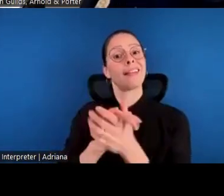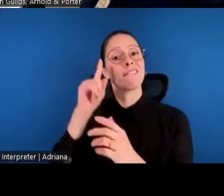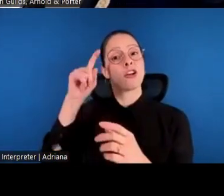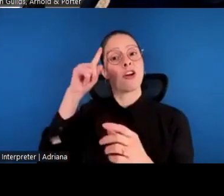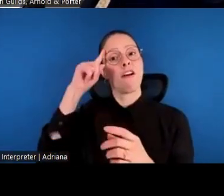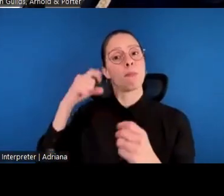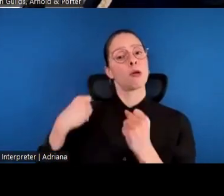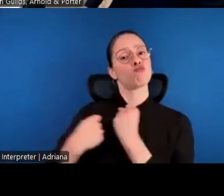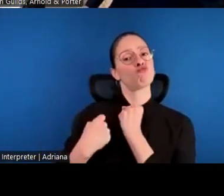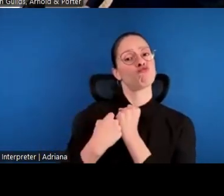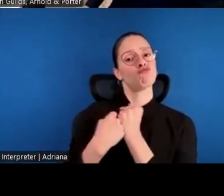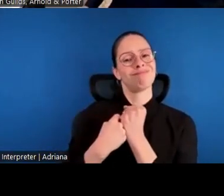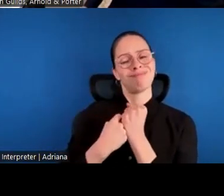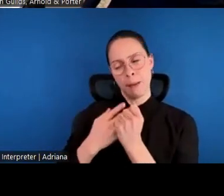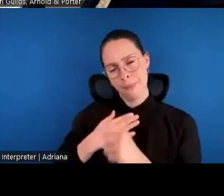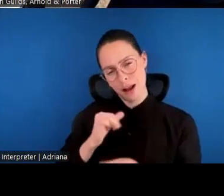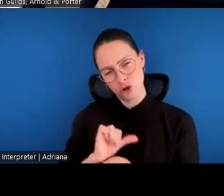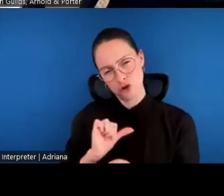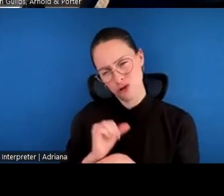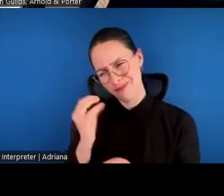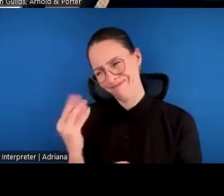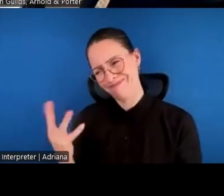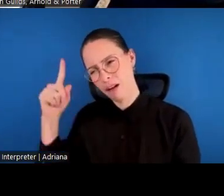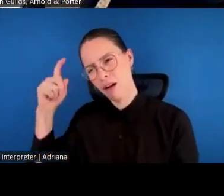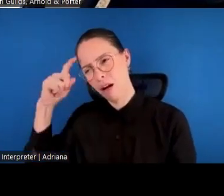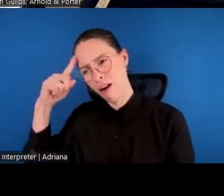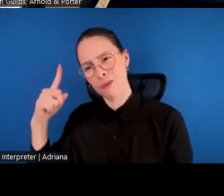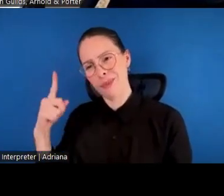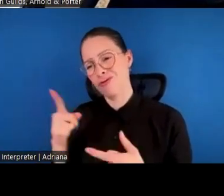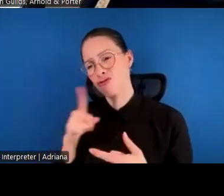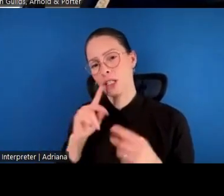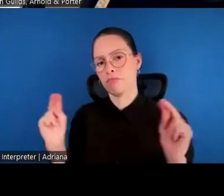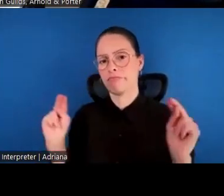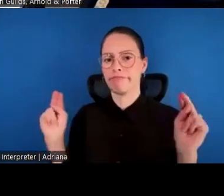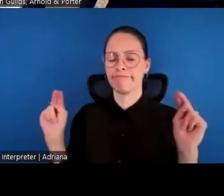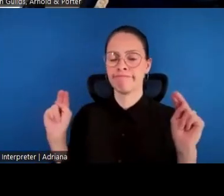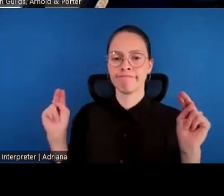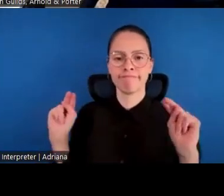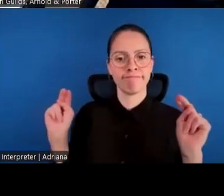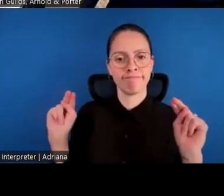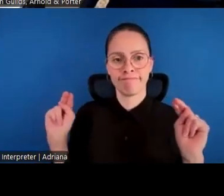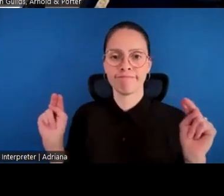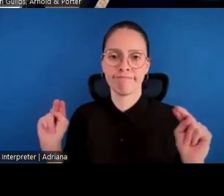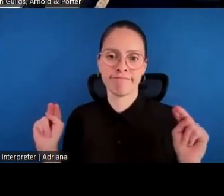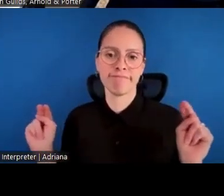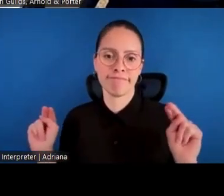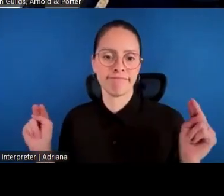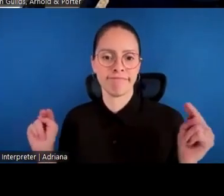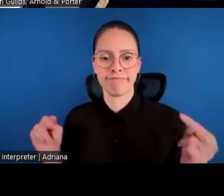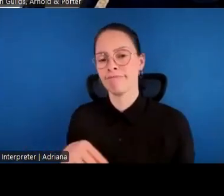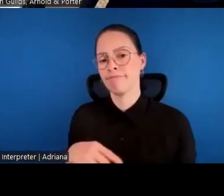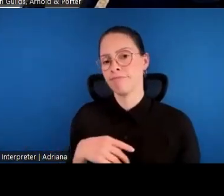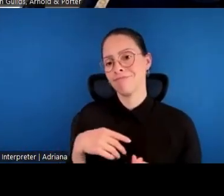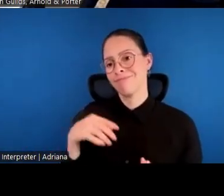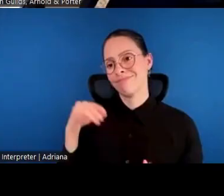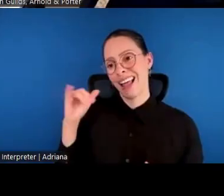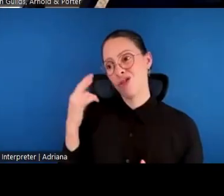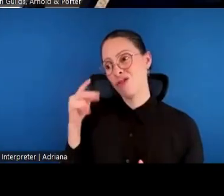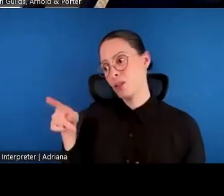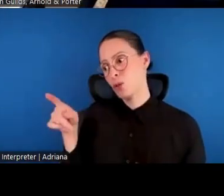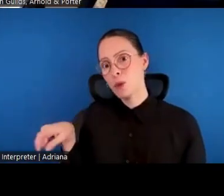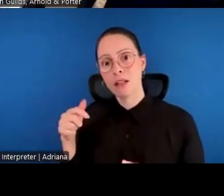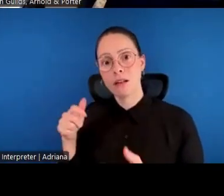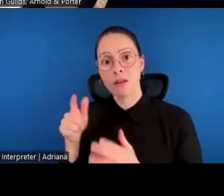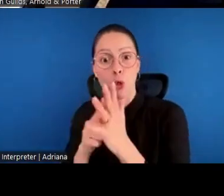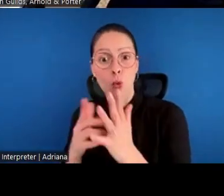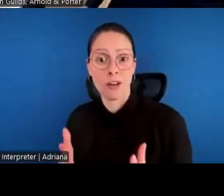job as victim counsel is to explain that the government is supposed to be on no one's side, which is why she or he needs a lawyer. That's why we do this work,